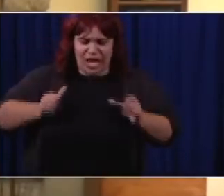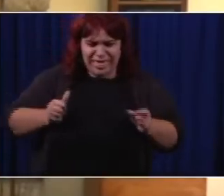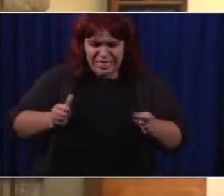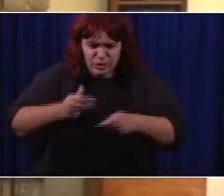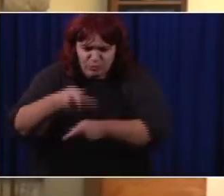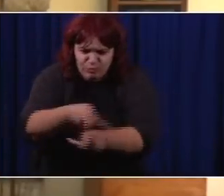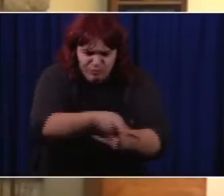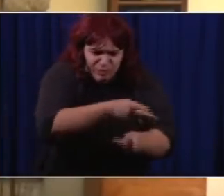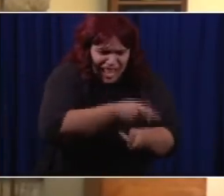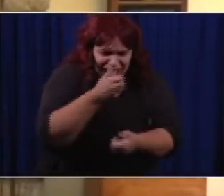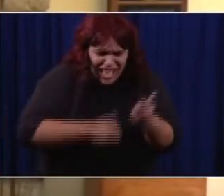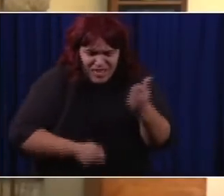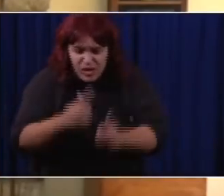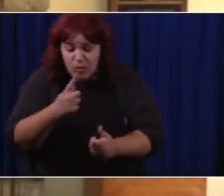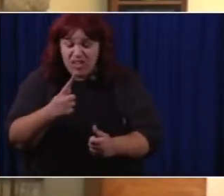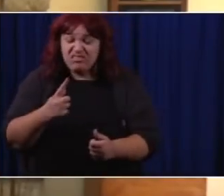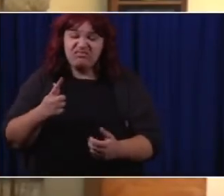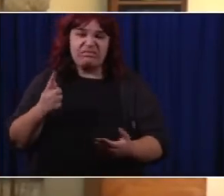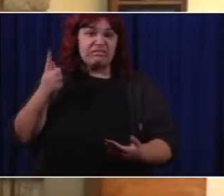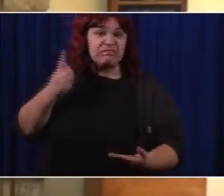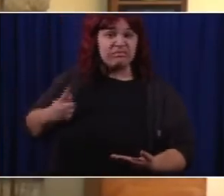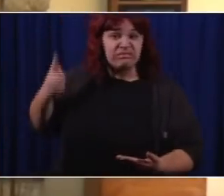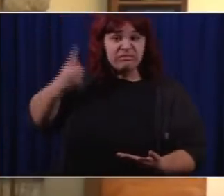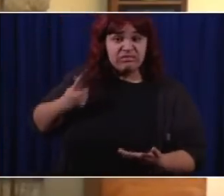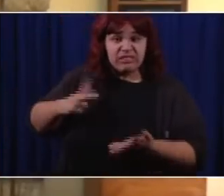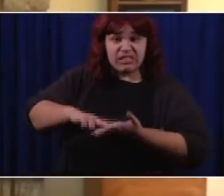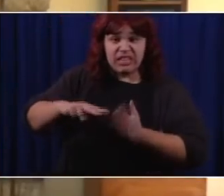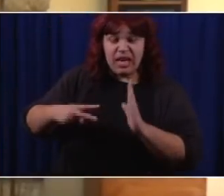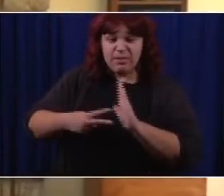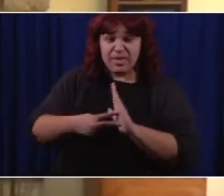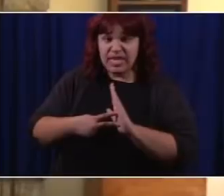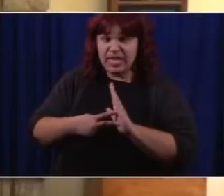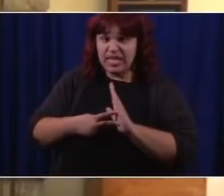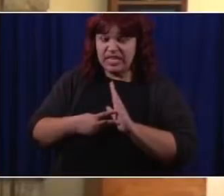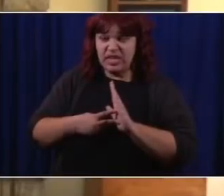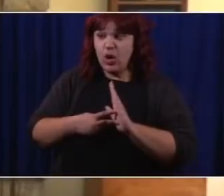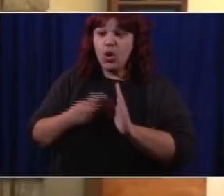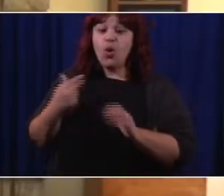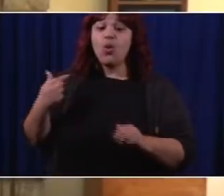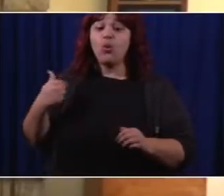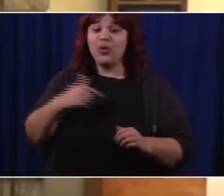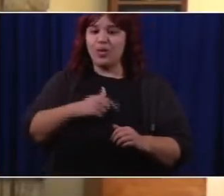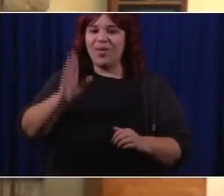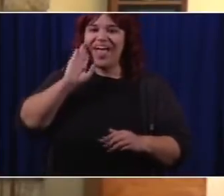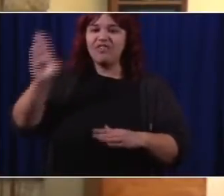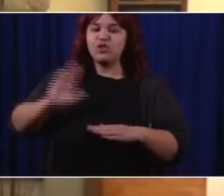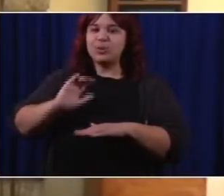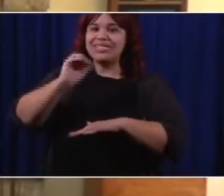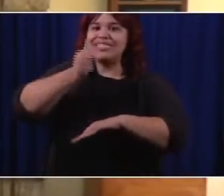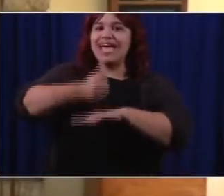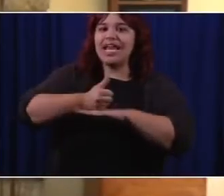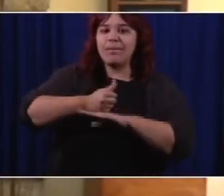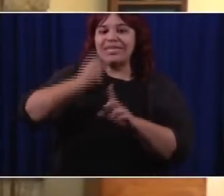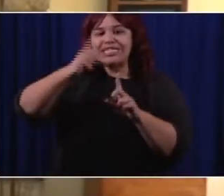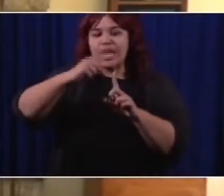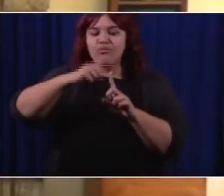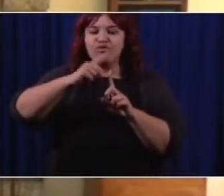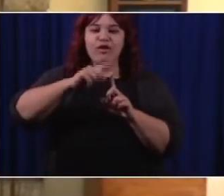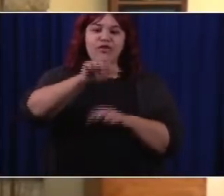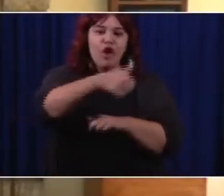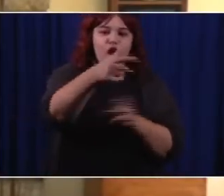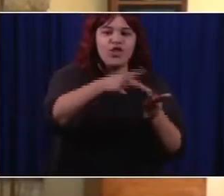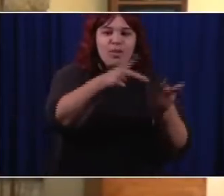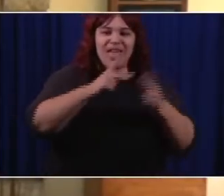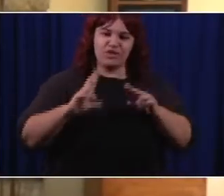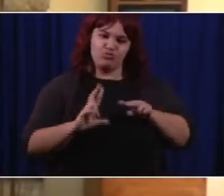you heard, in terms of having to use any sort of overflow space that was initially set up in the beginning for patients? Are we